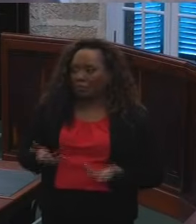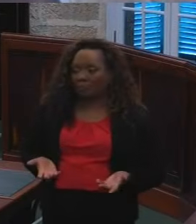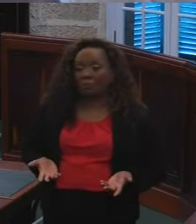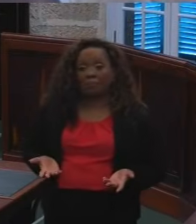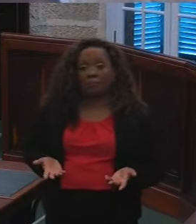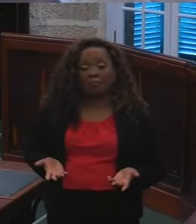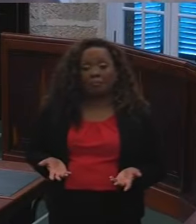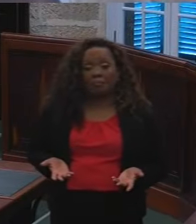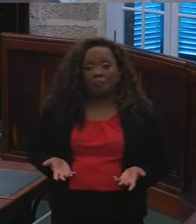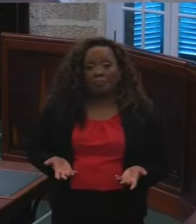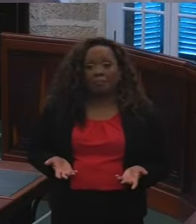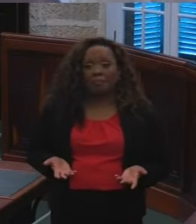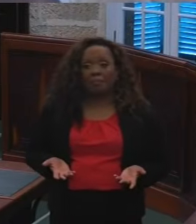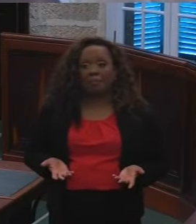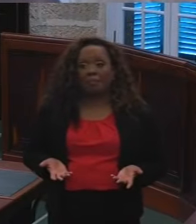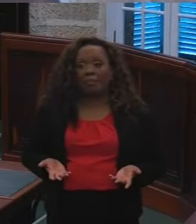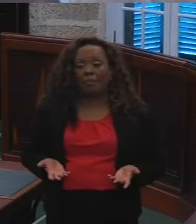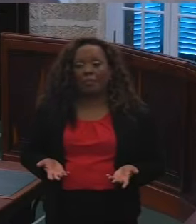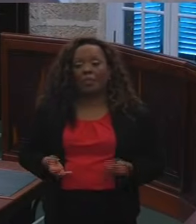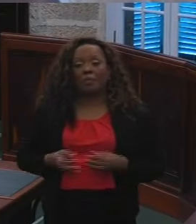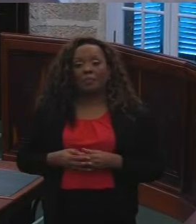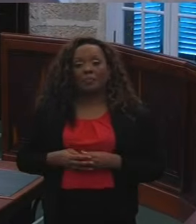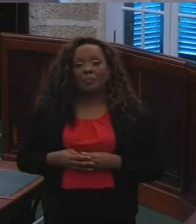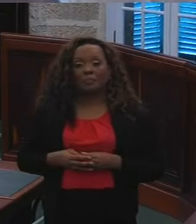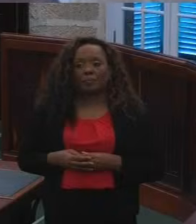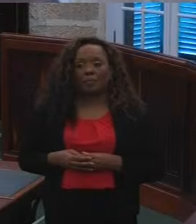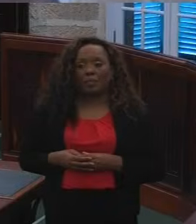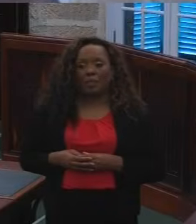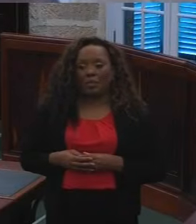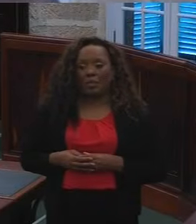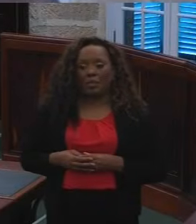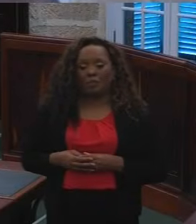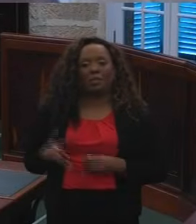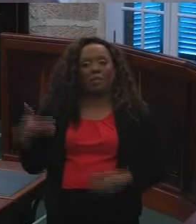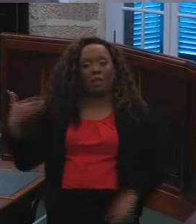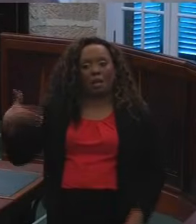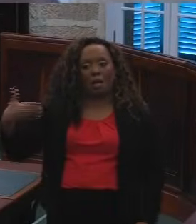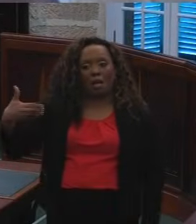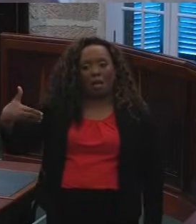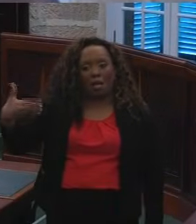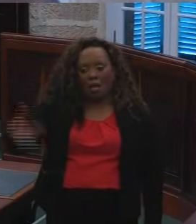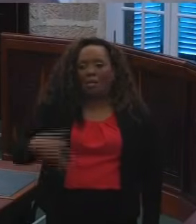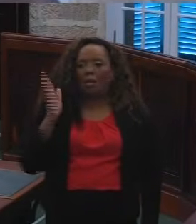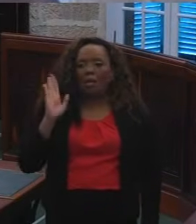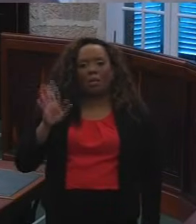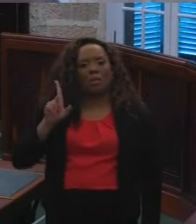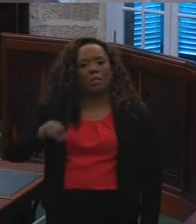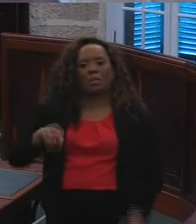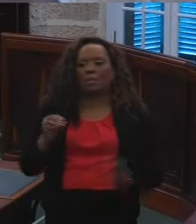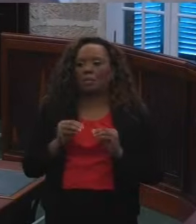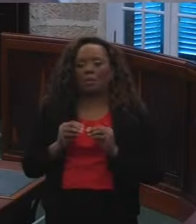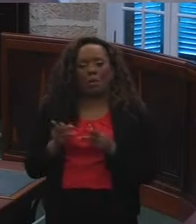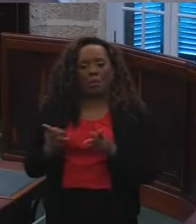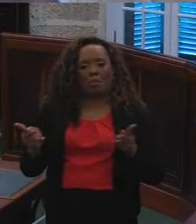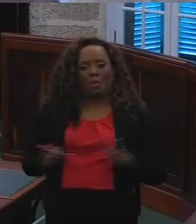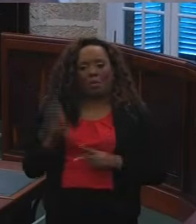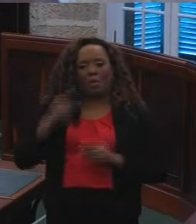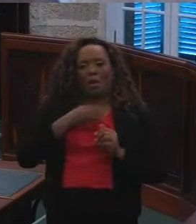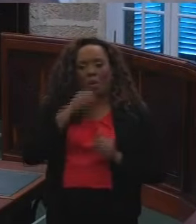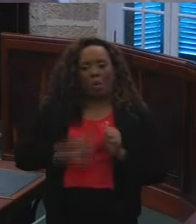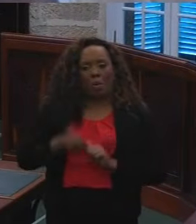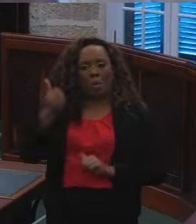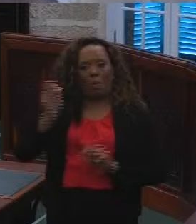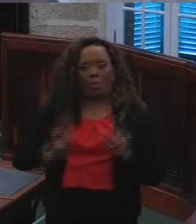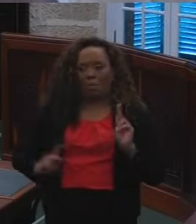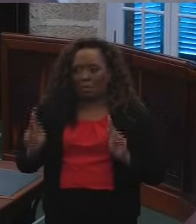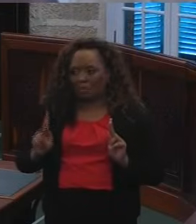course, there will be greater demand for long-term care and residential facilities. Part 6 focuses on residential facilities